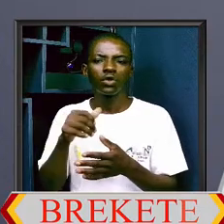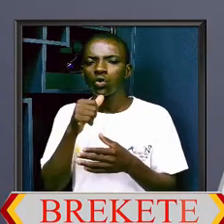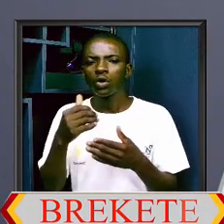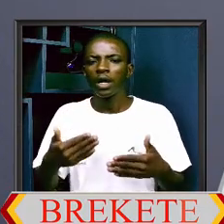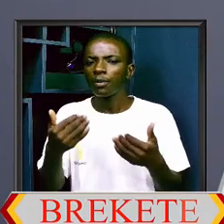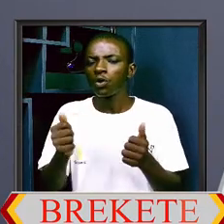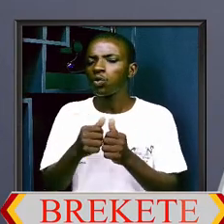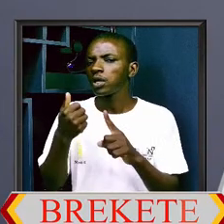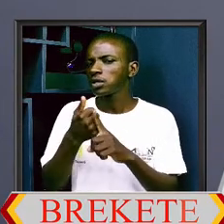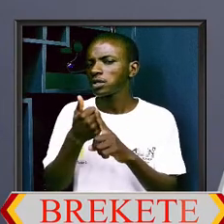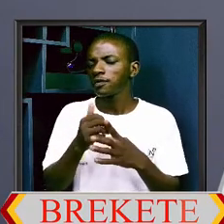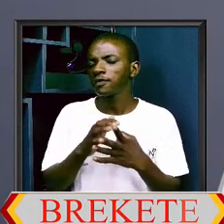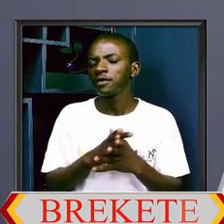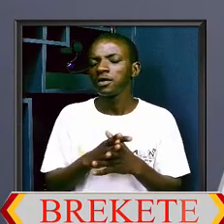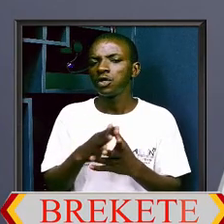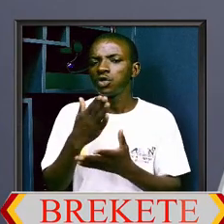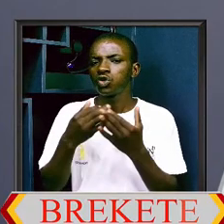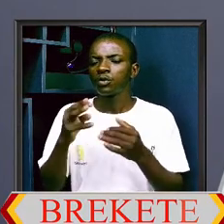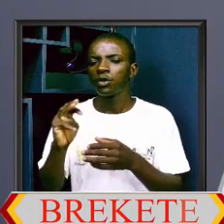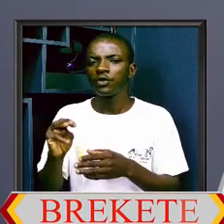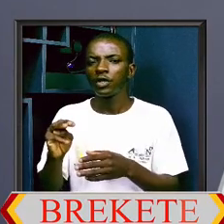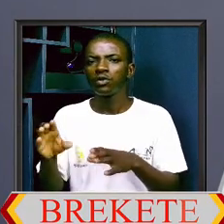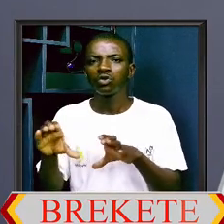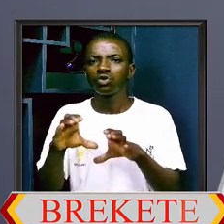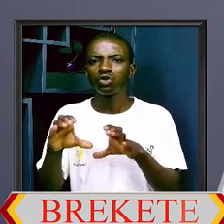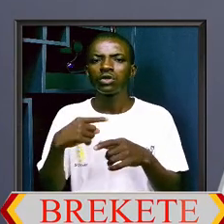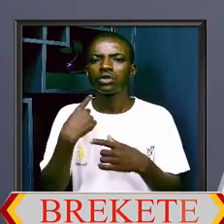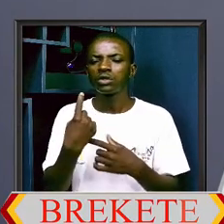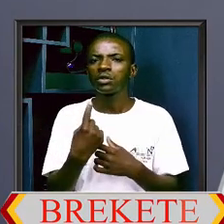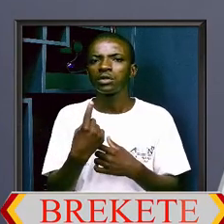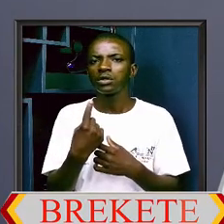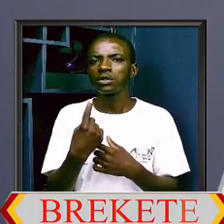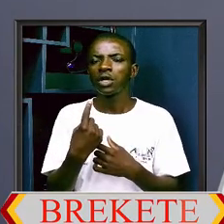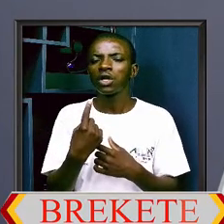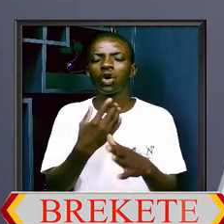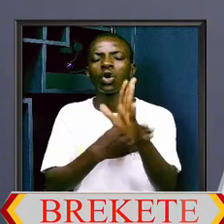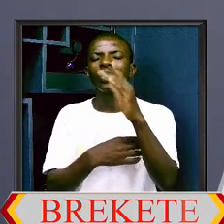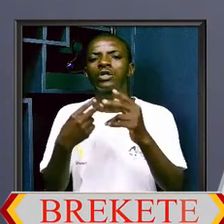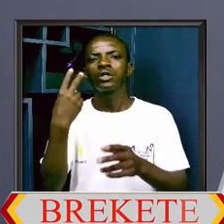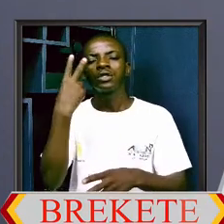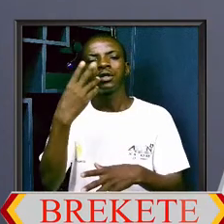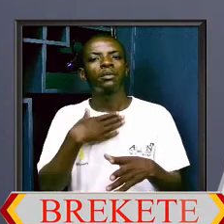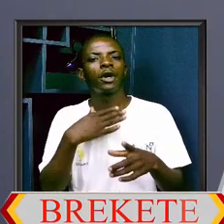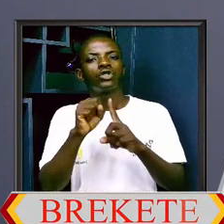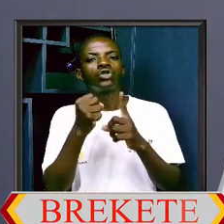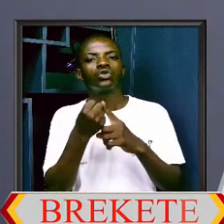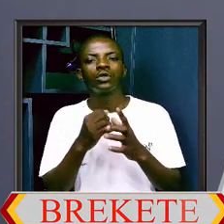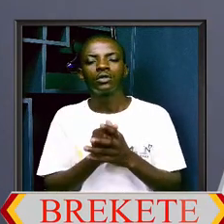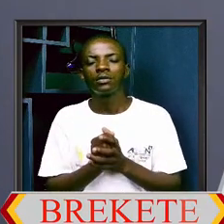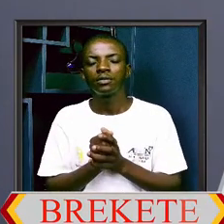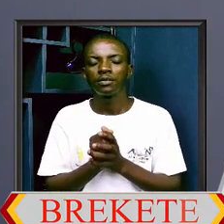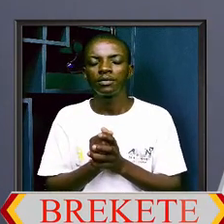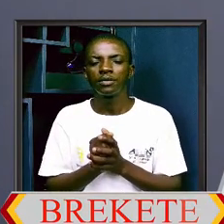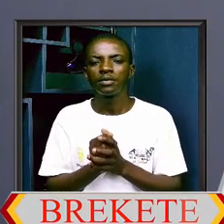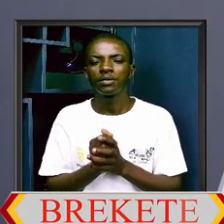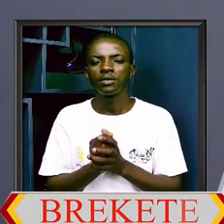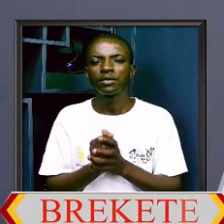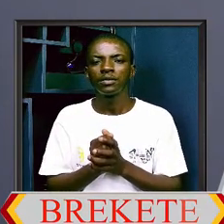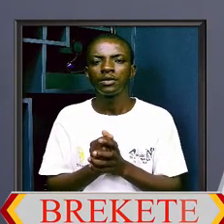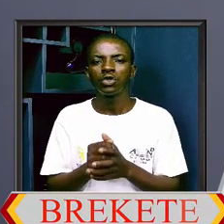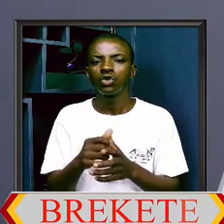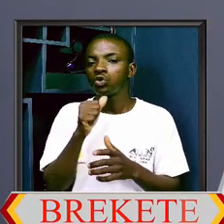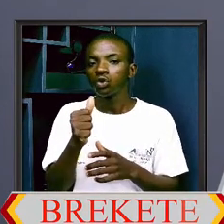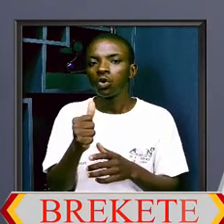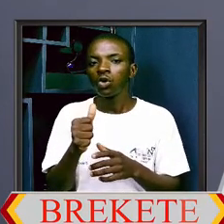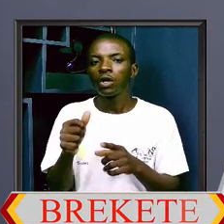with herself some of them they do them then they tell God God you see my condition